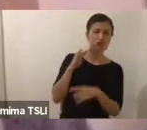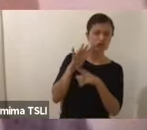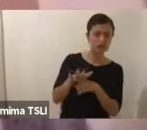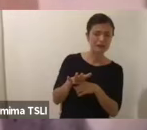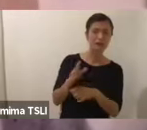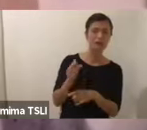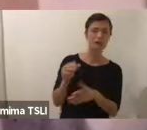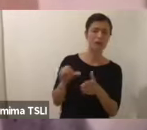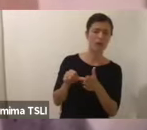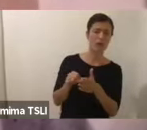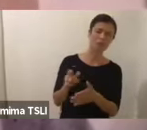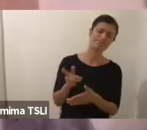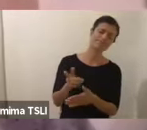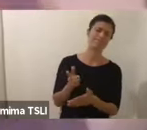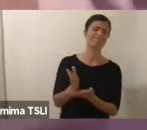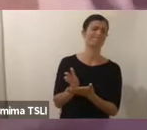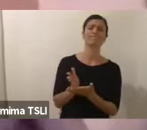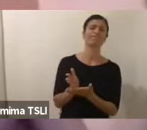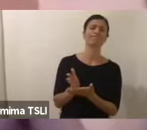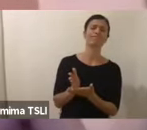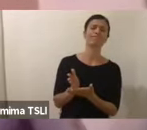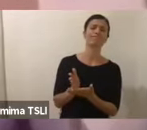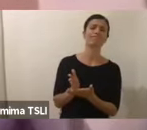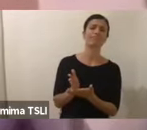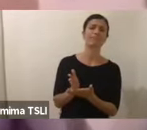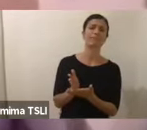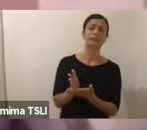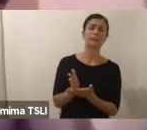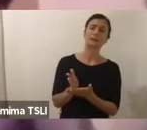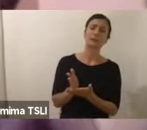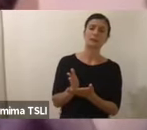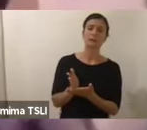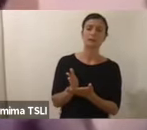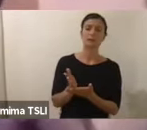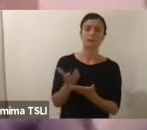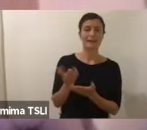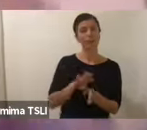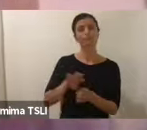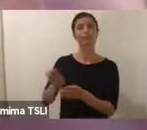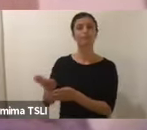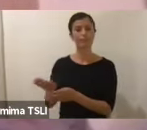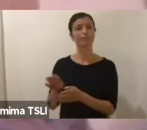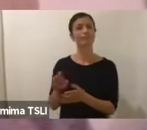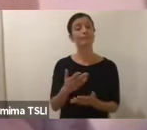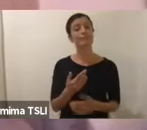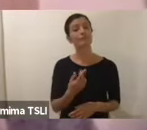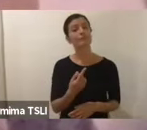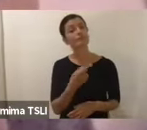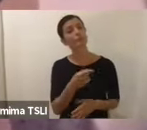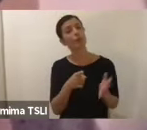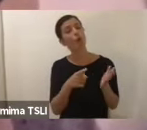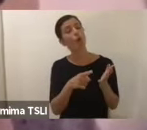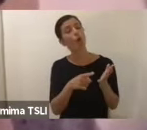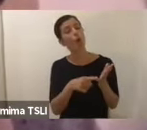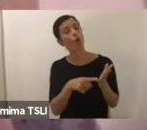so on there's a lot more i could say about that but i won't tell you more about that right now and uh you you spoke very well of black lives